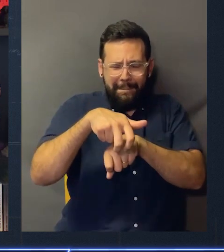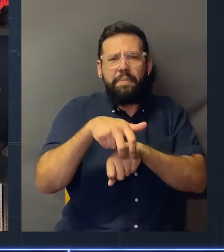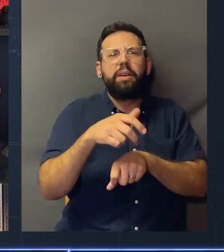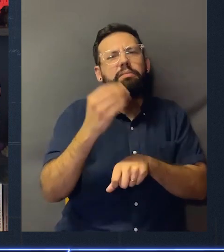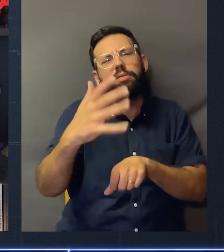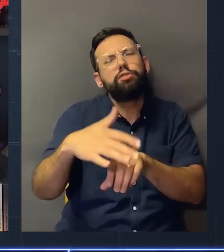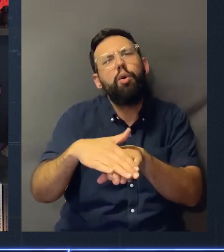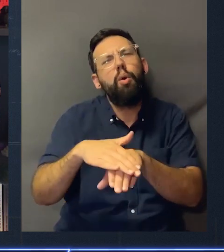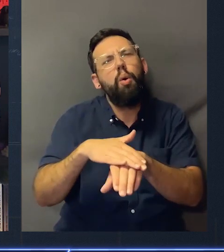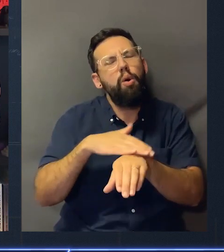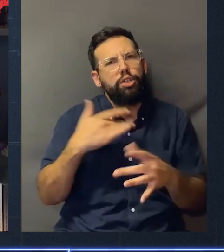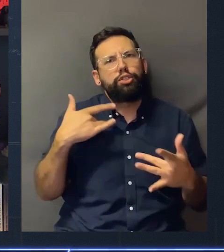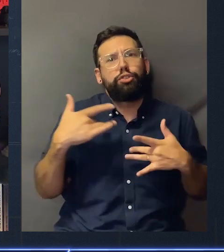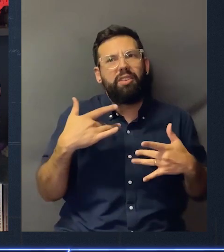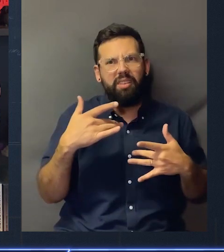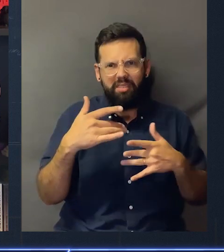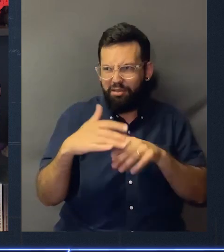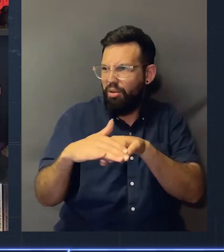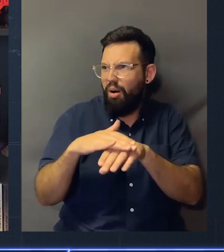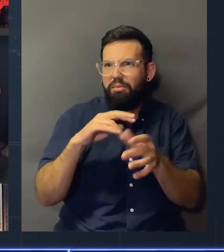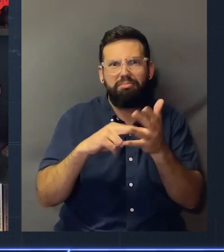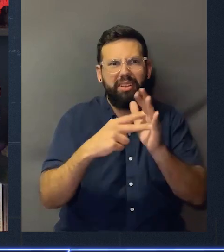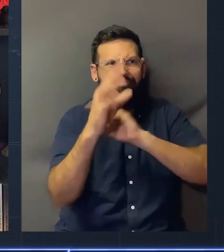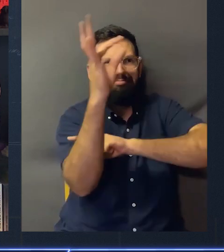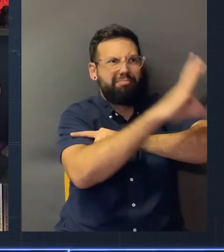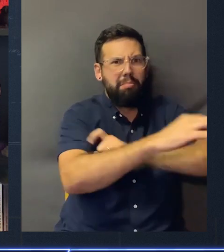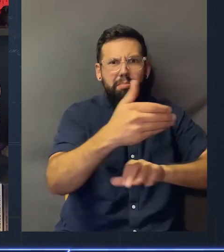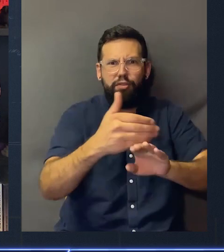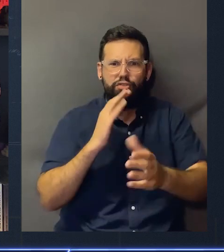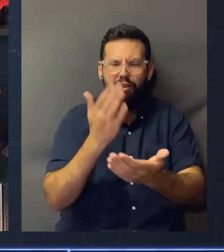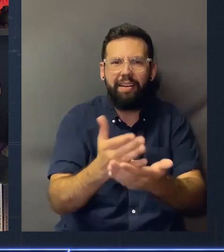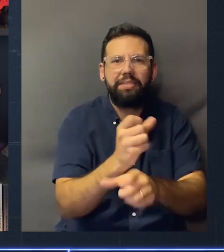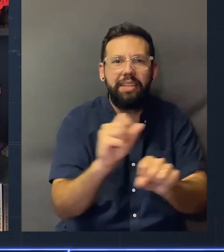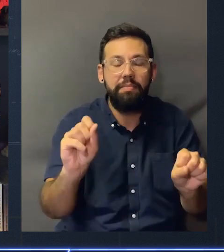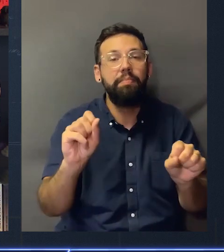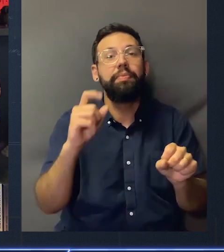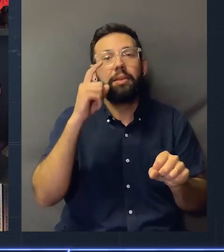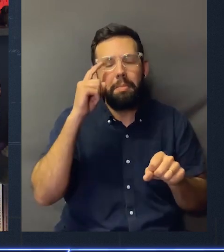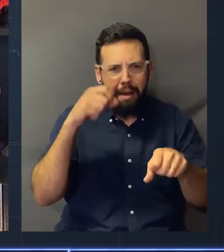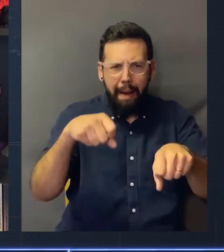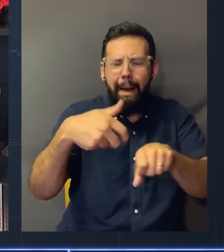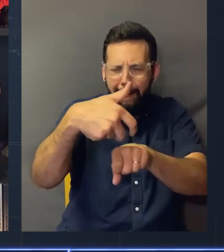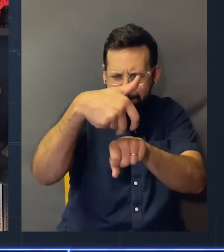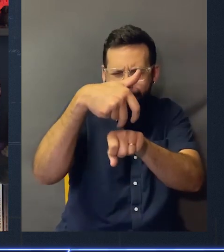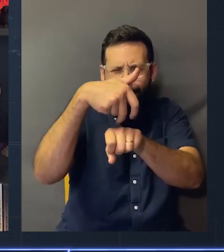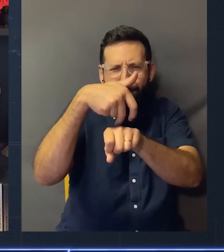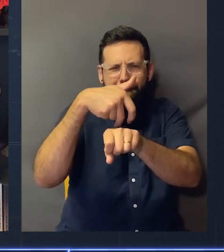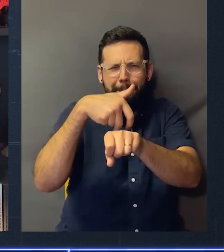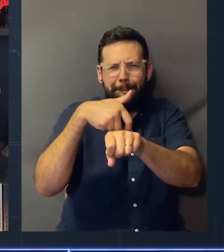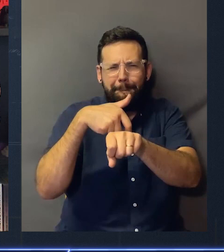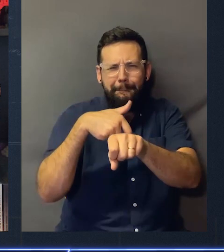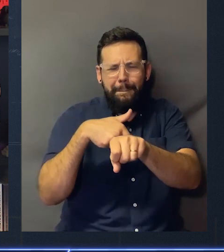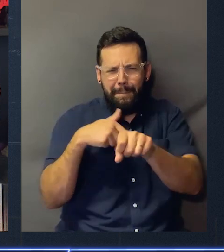sun is going to set before I get to that landing, but I make it. I finally, after who knows how long, half an